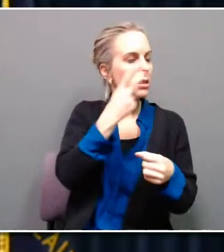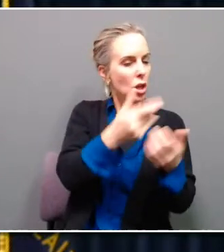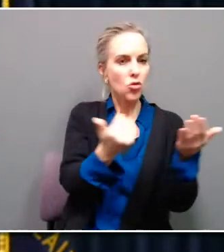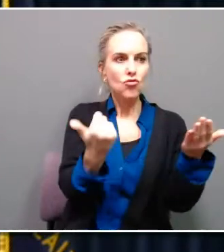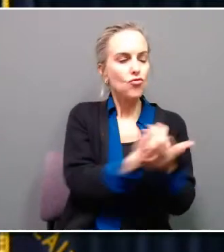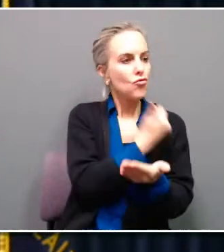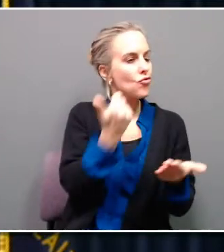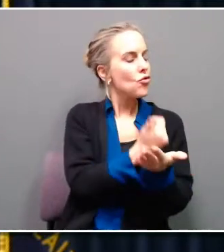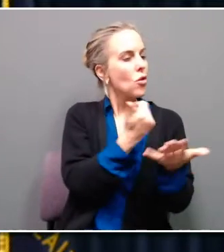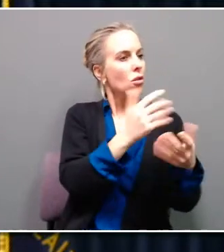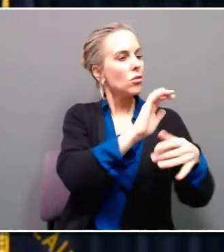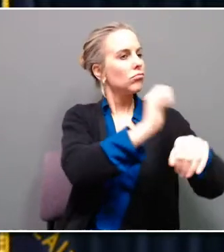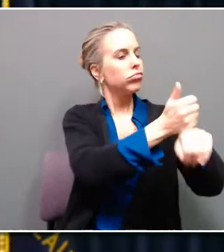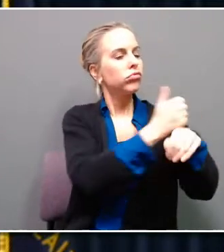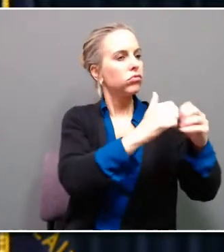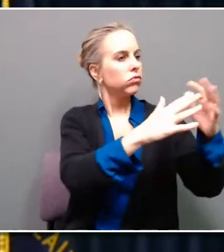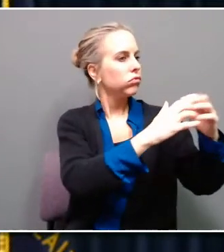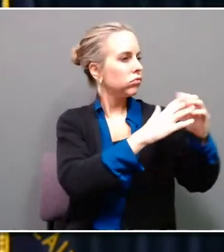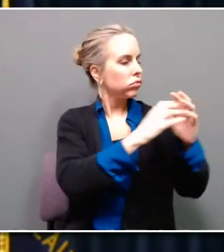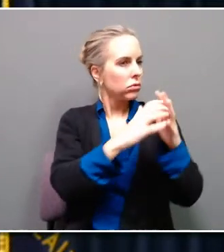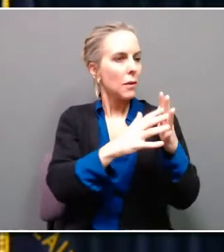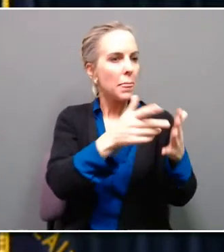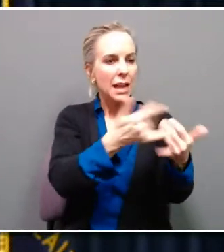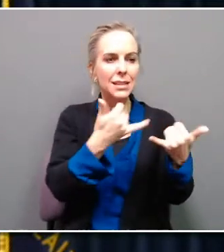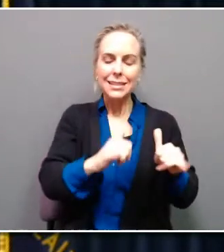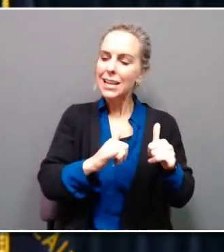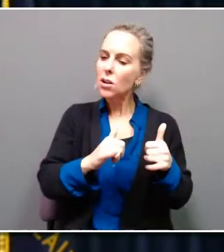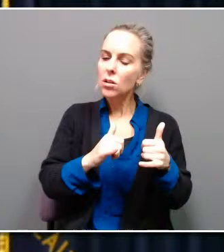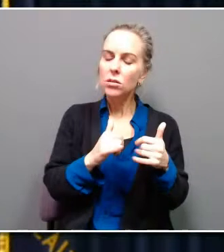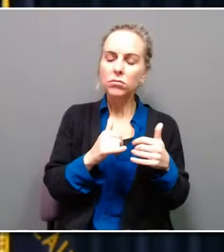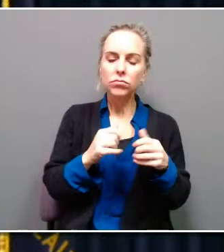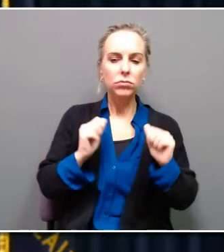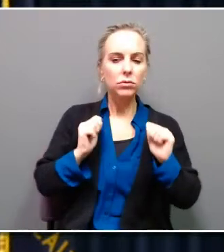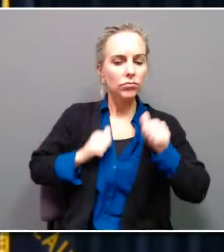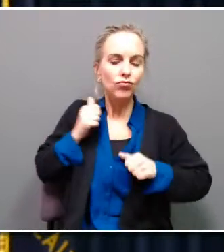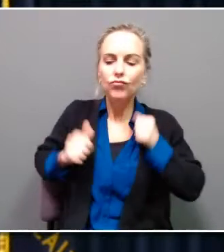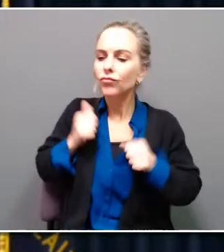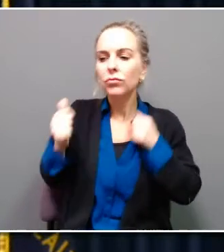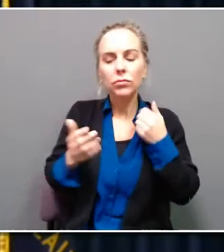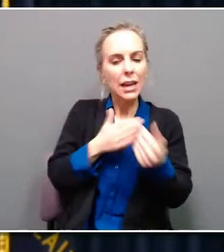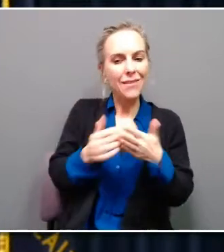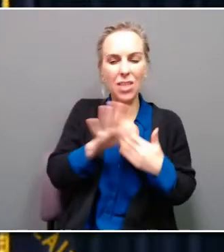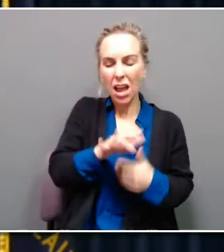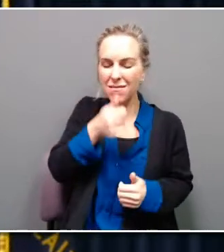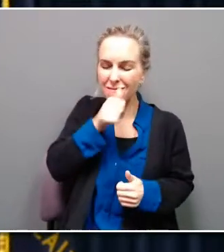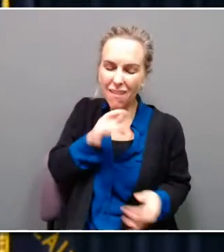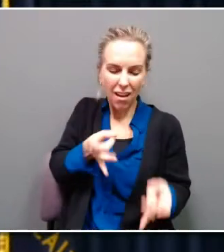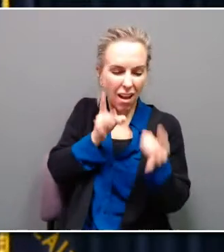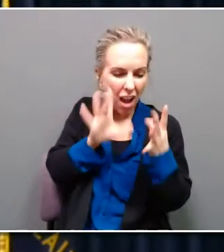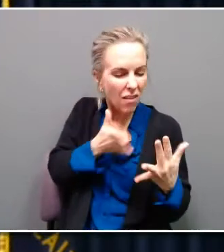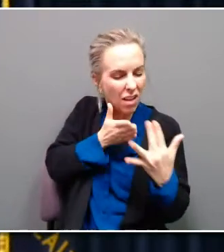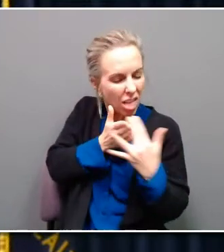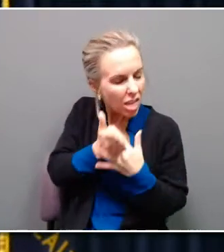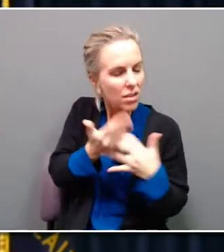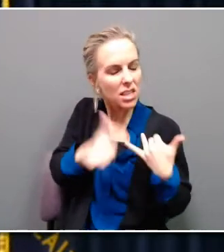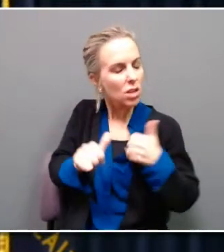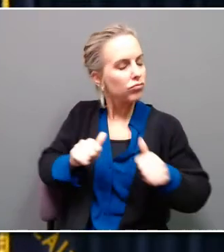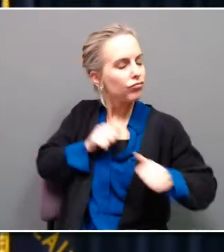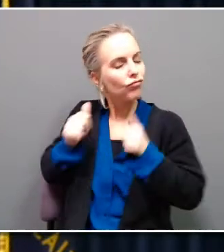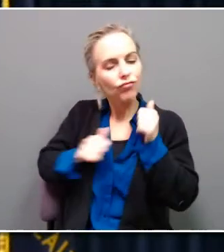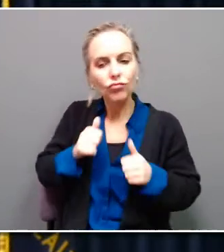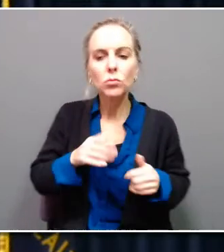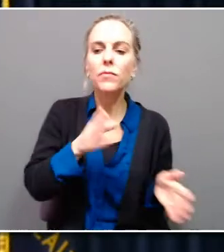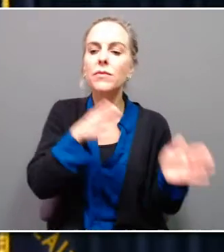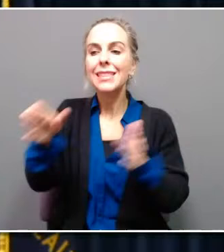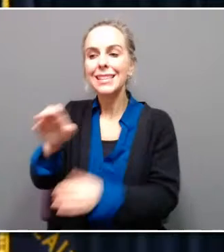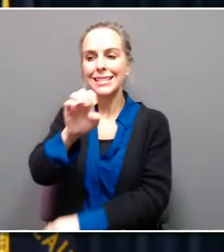withstand even what they went through. It's a lot of incredible people working really hard. In the East, we've now announced 7